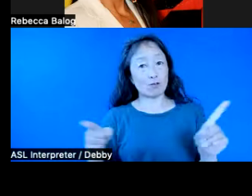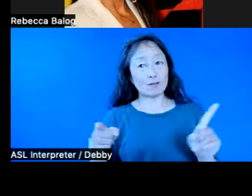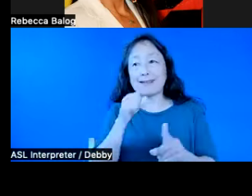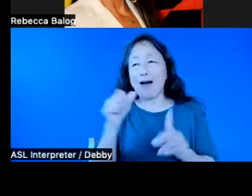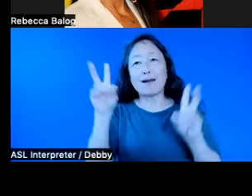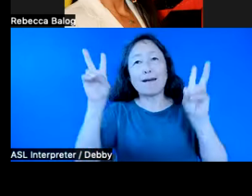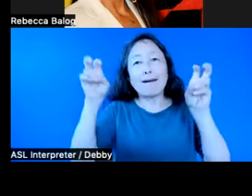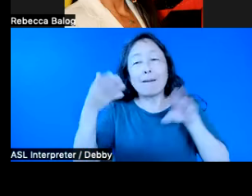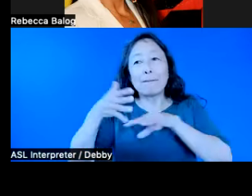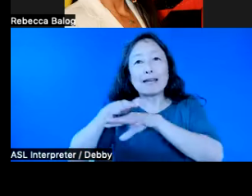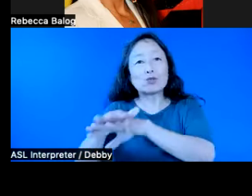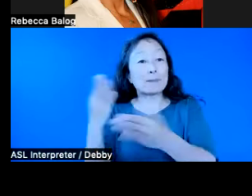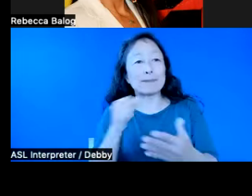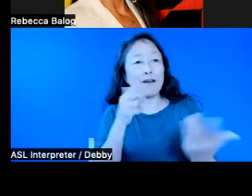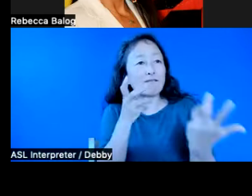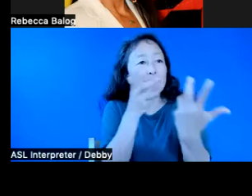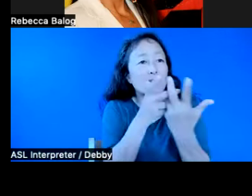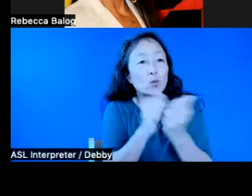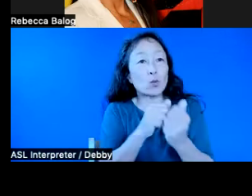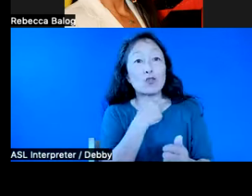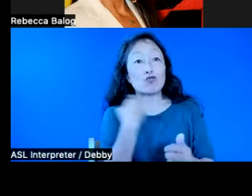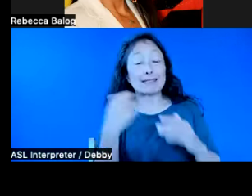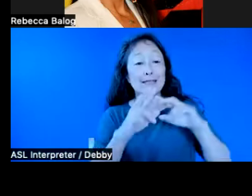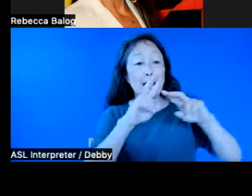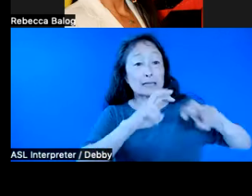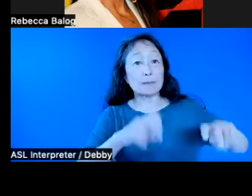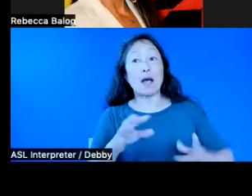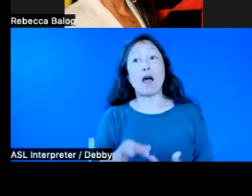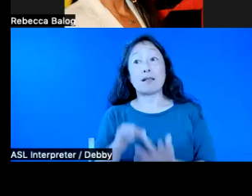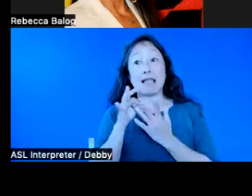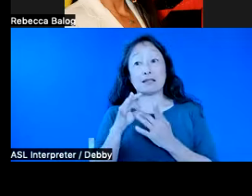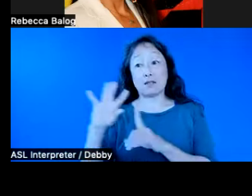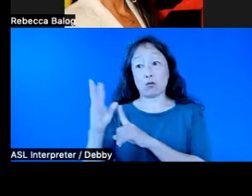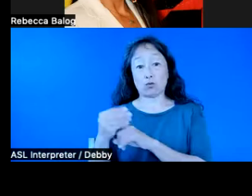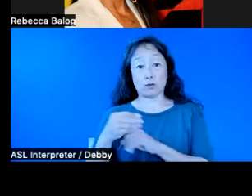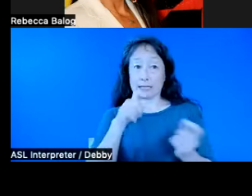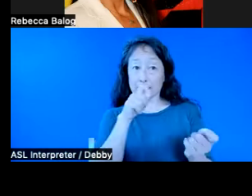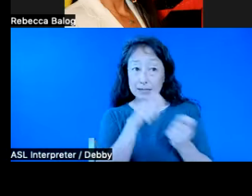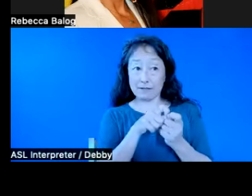fit into a risk assessment unless they're culturally specific.